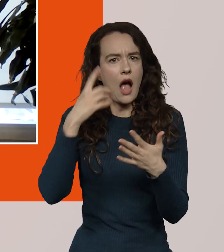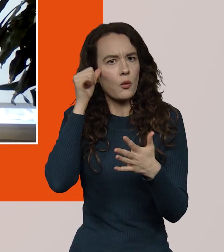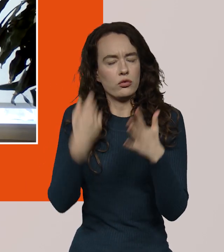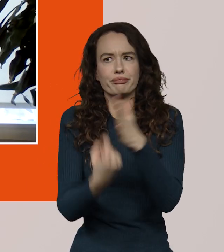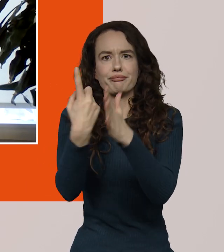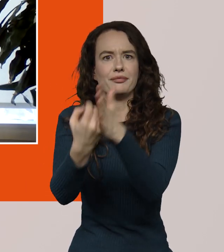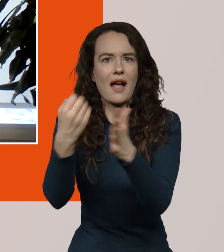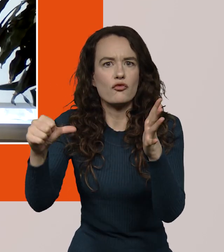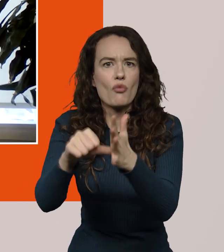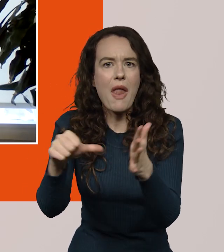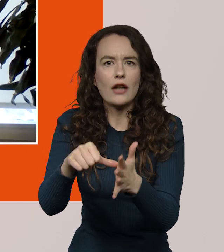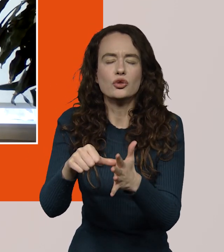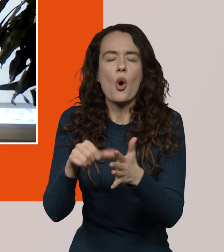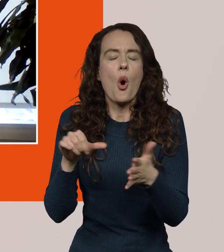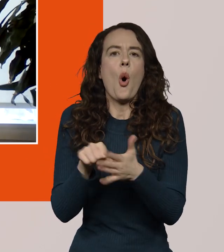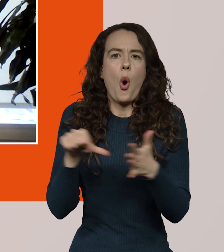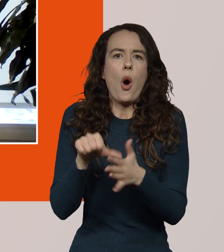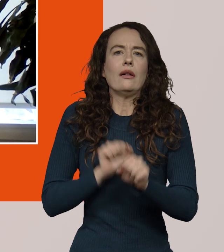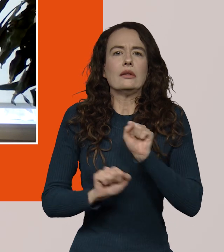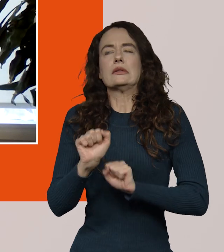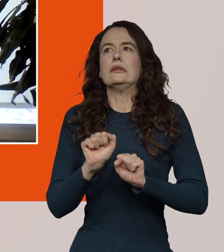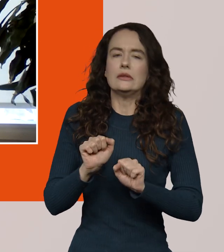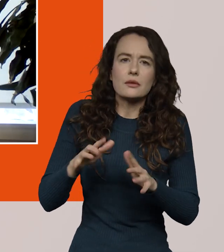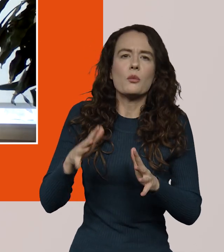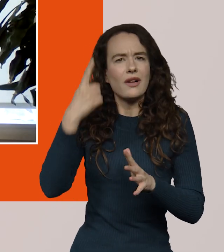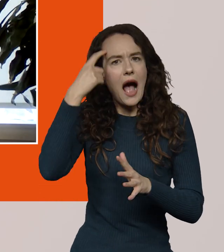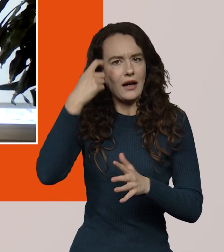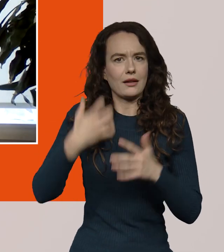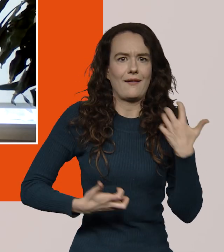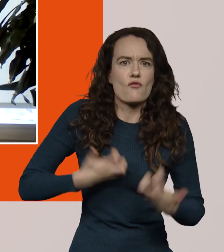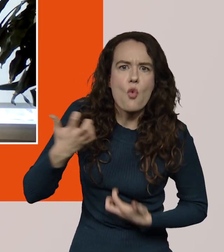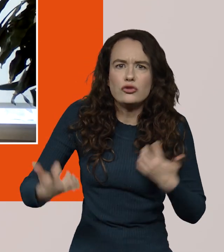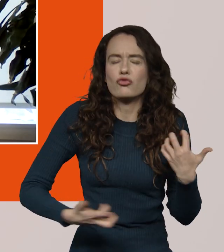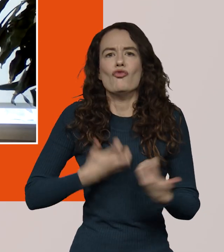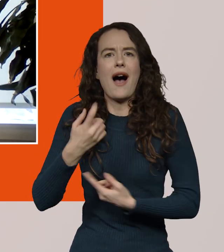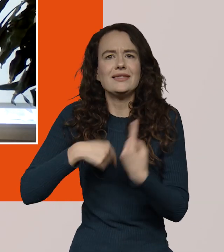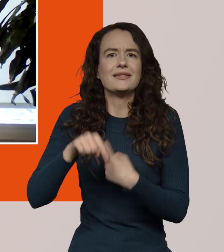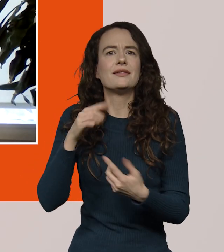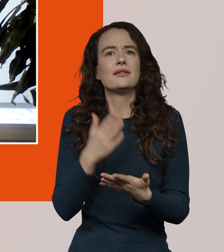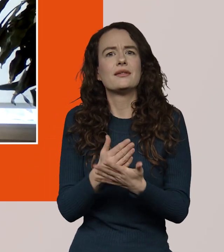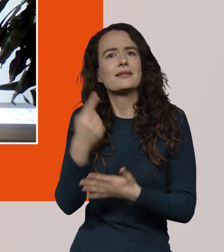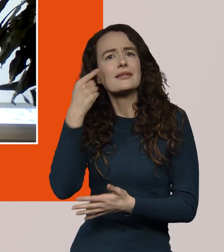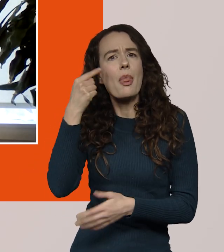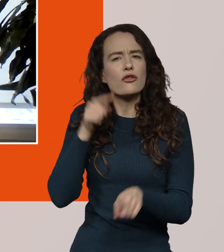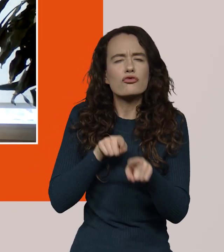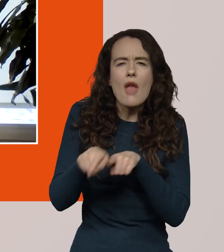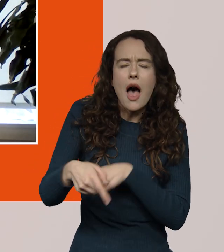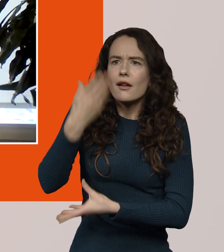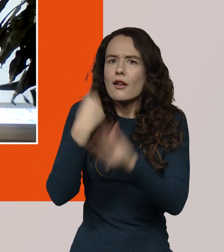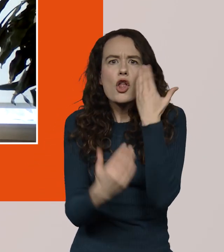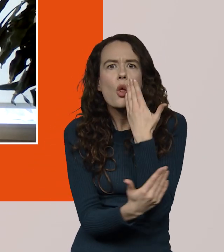from challenges and setbacks and things that really can frustrate us. The simple act of trying something new or stepping